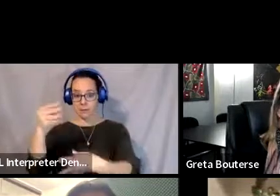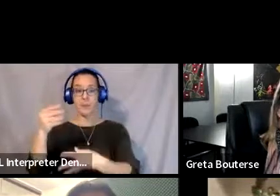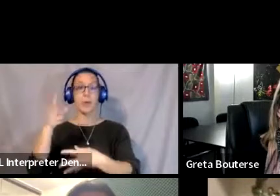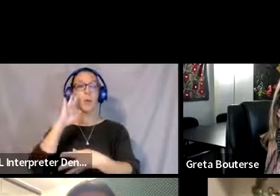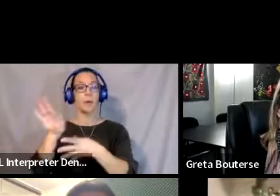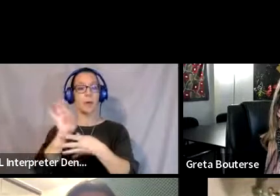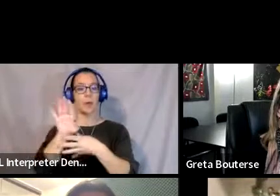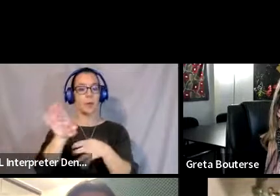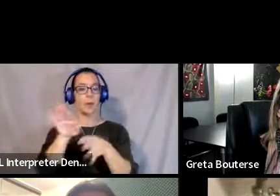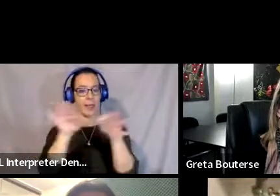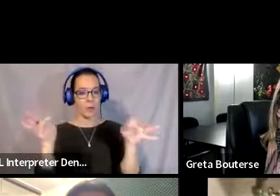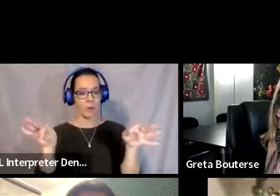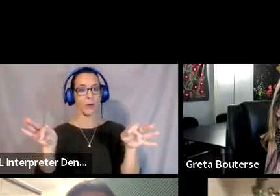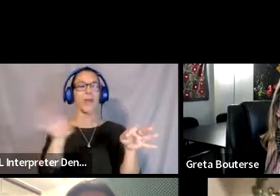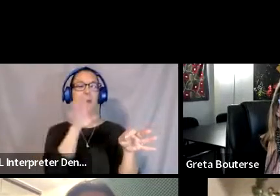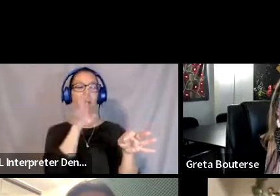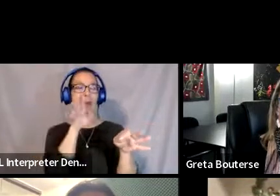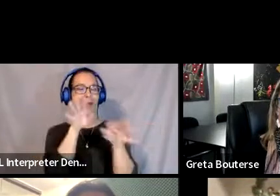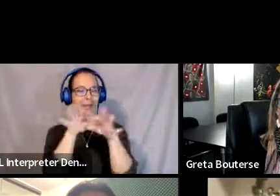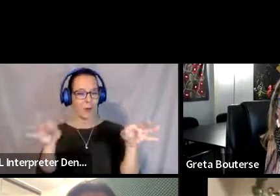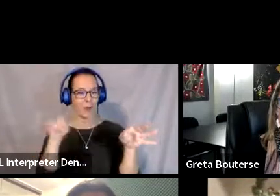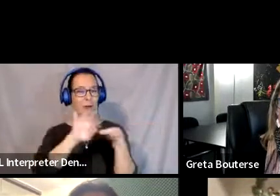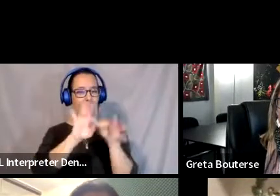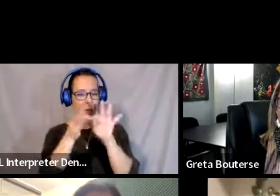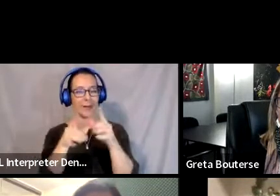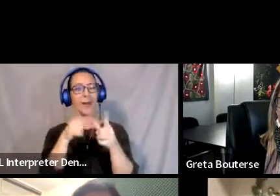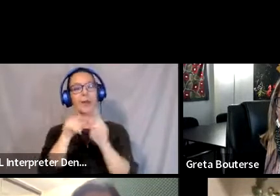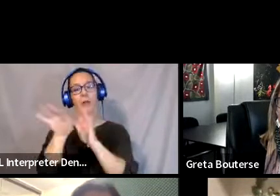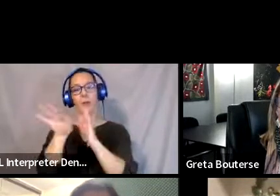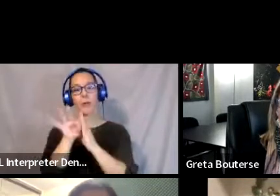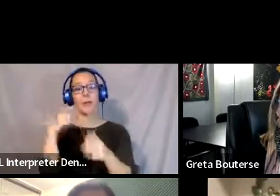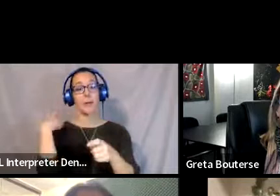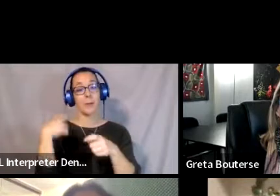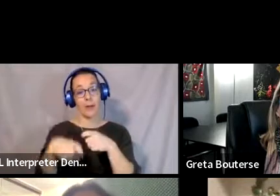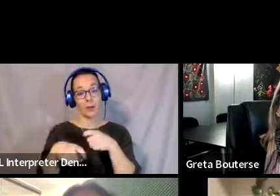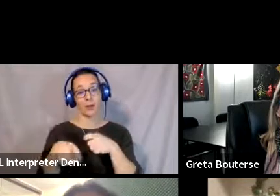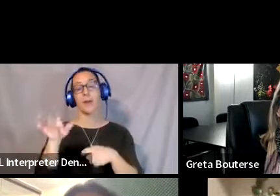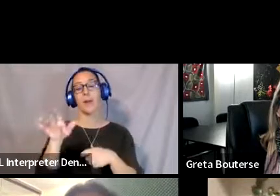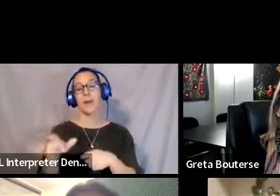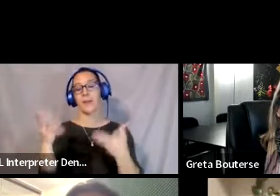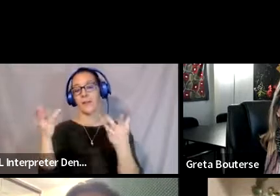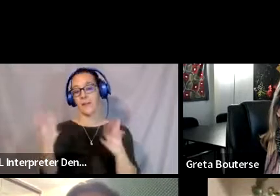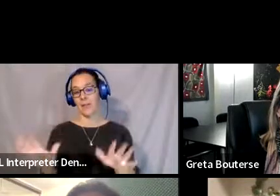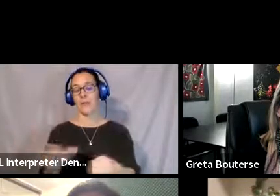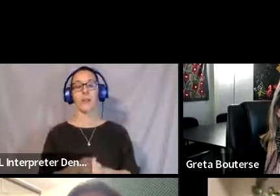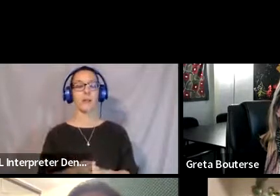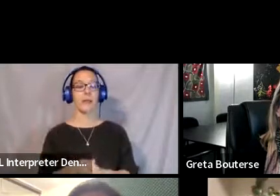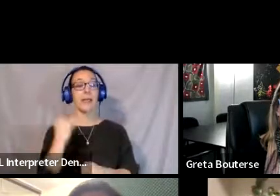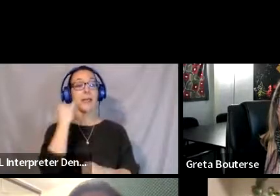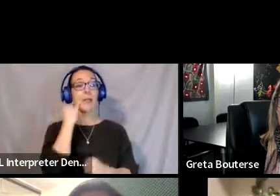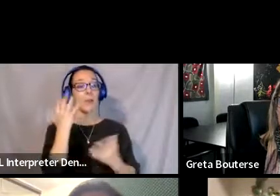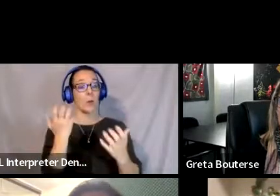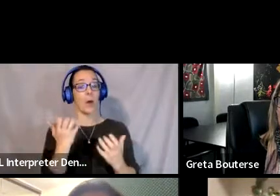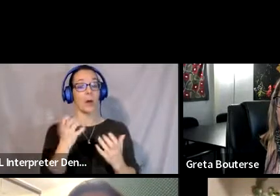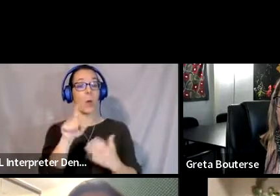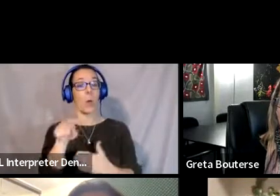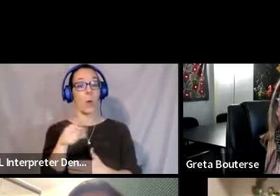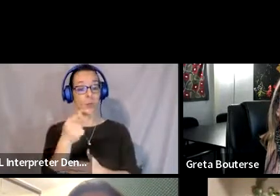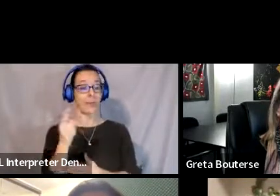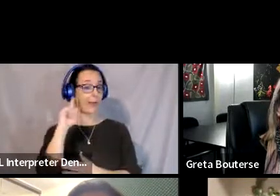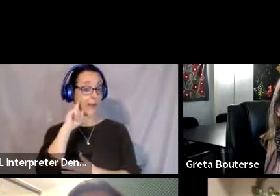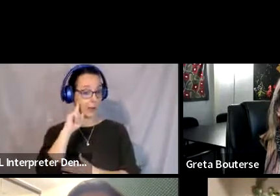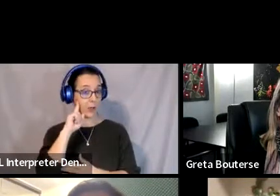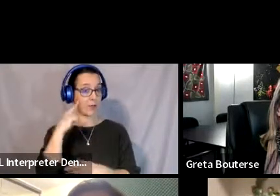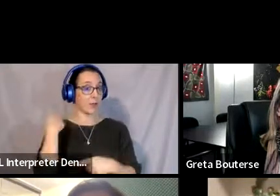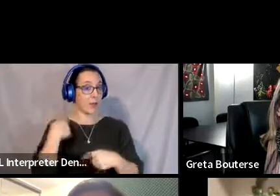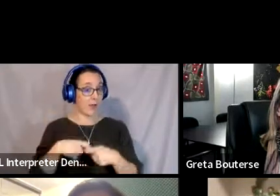Select Language Interpretation, then choose Spanish and click Done. If you wish to hear only the interpreter and not the original